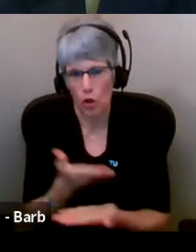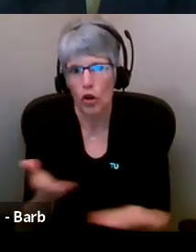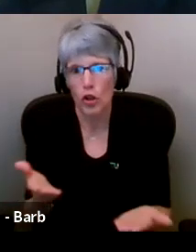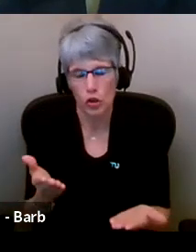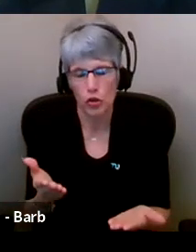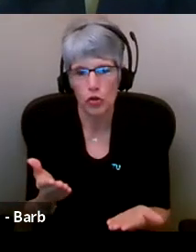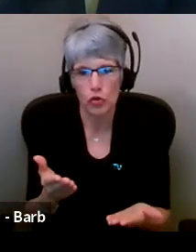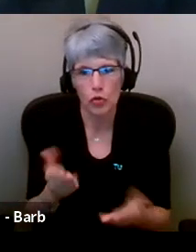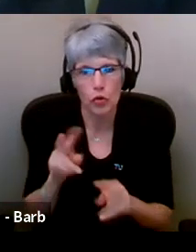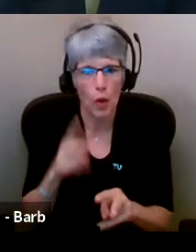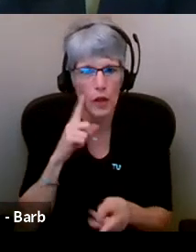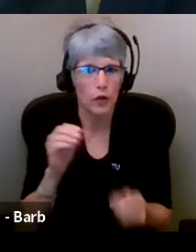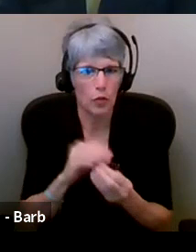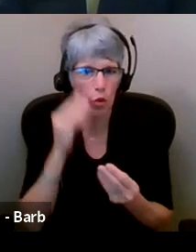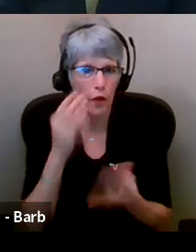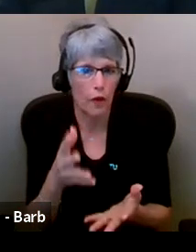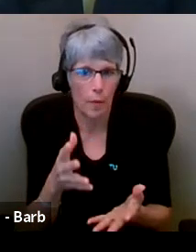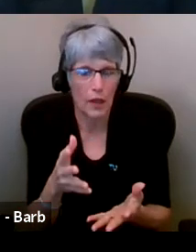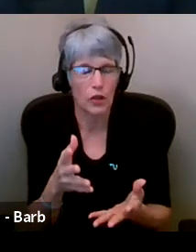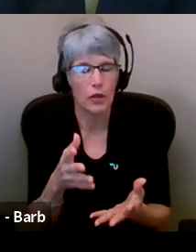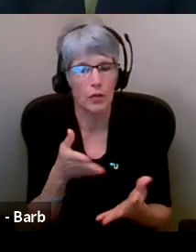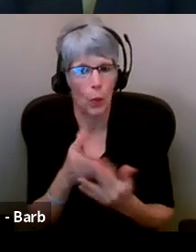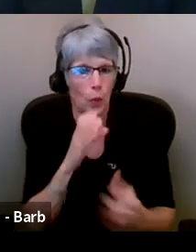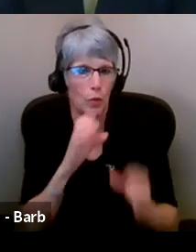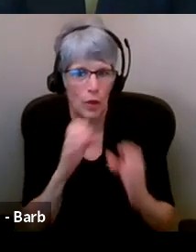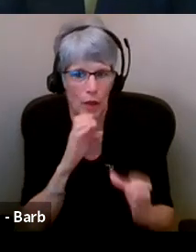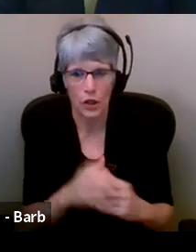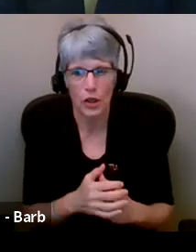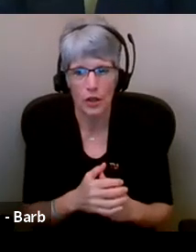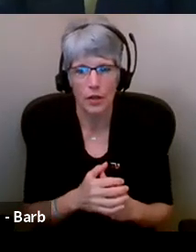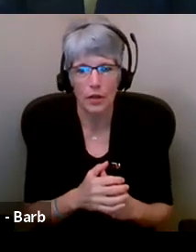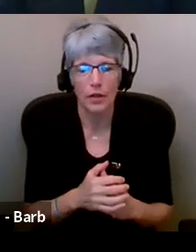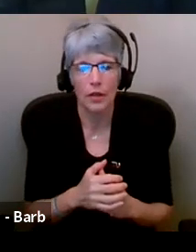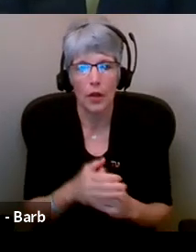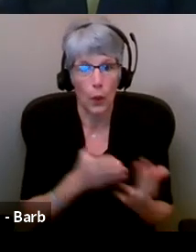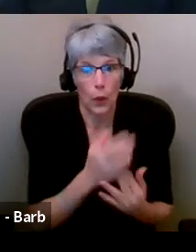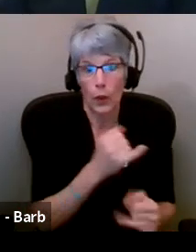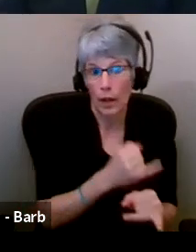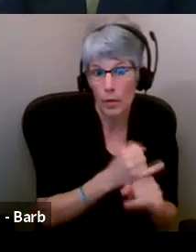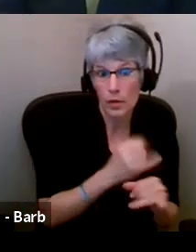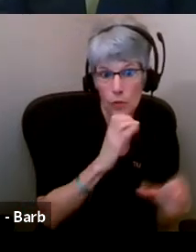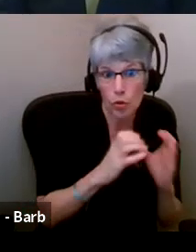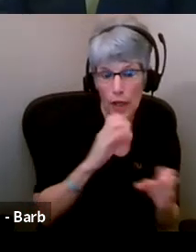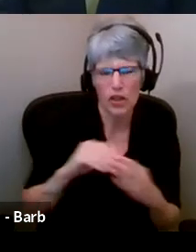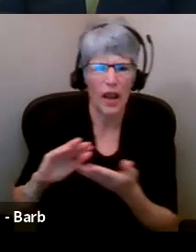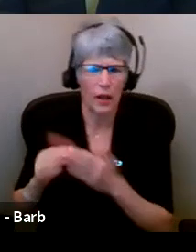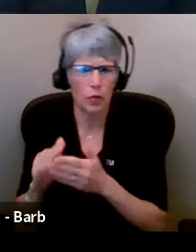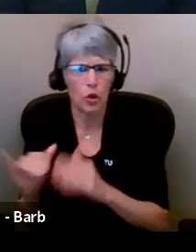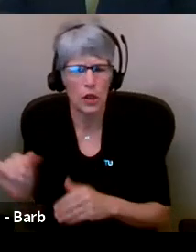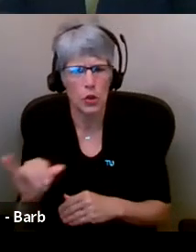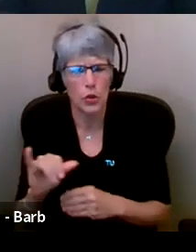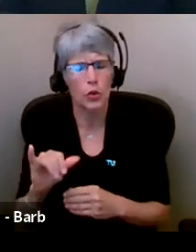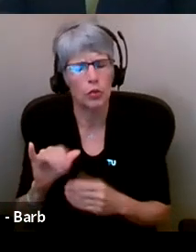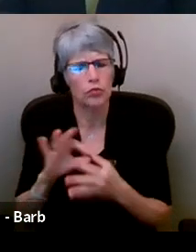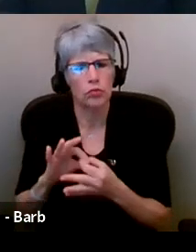out for more information and communication, both through campus, but also within the communities about any programs